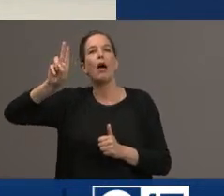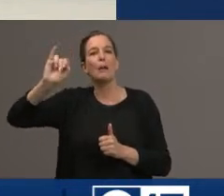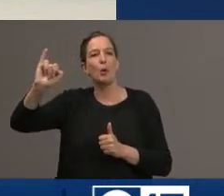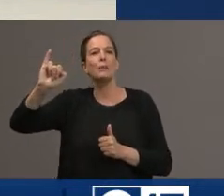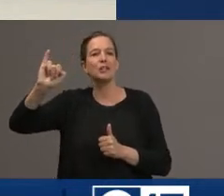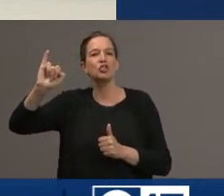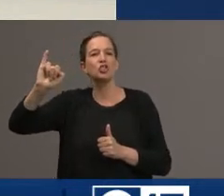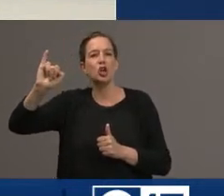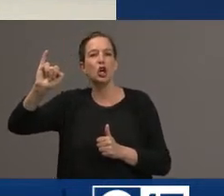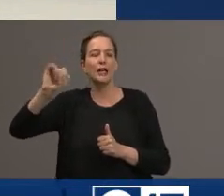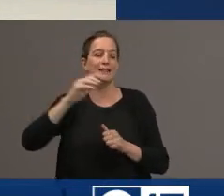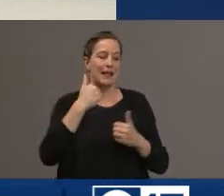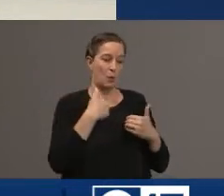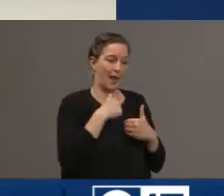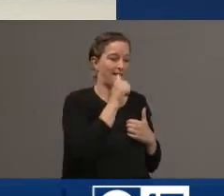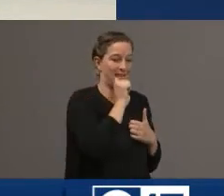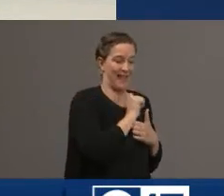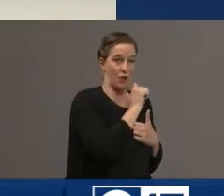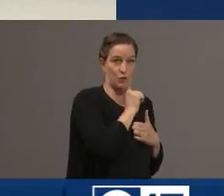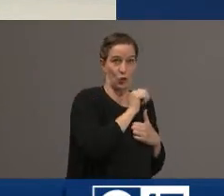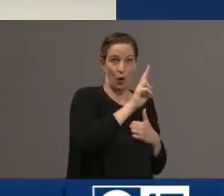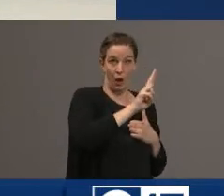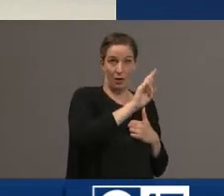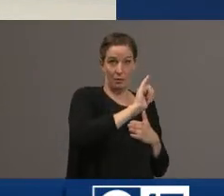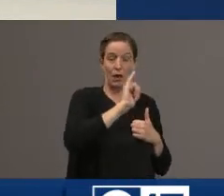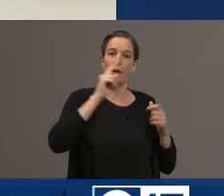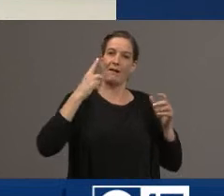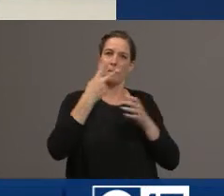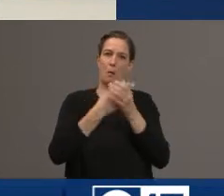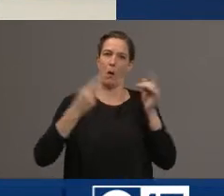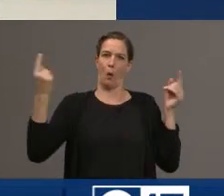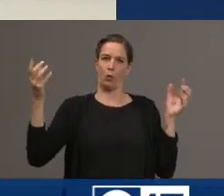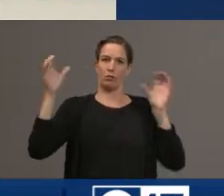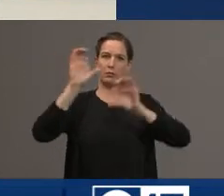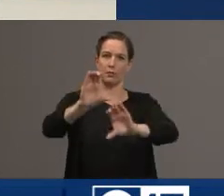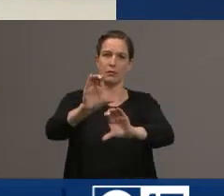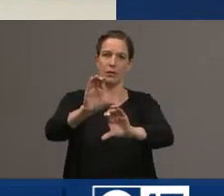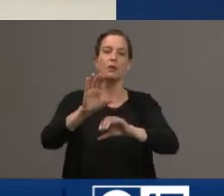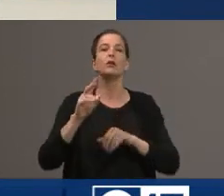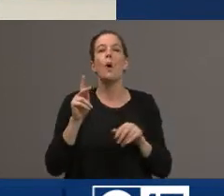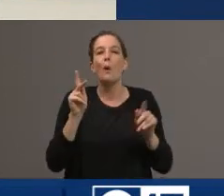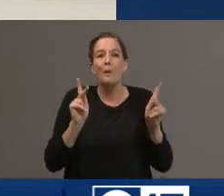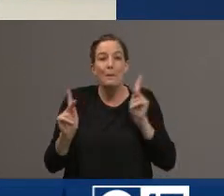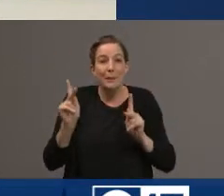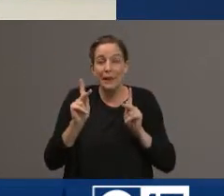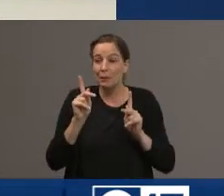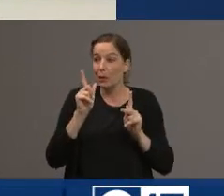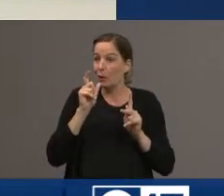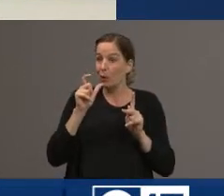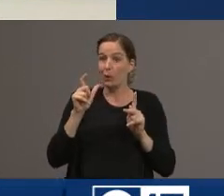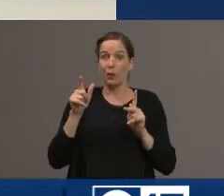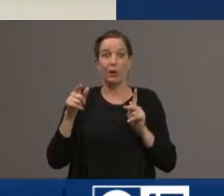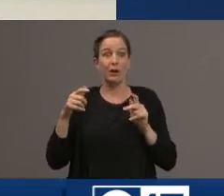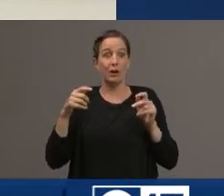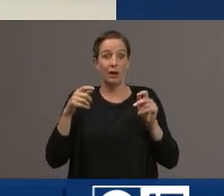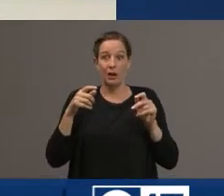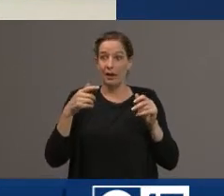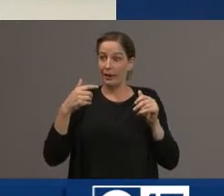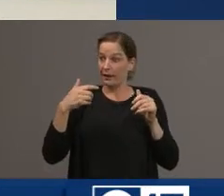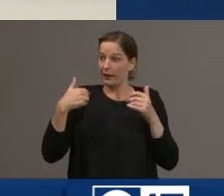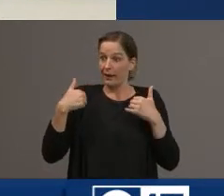been plussed up. So people, if they were displaced during this virus, were not put in a position where they did not